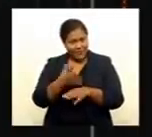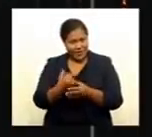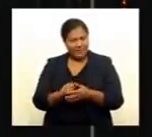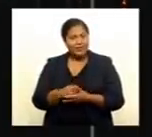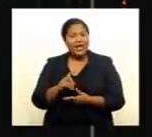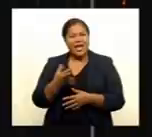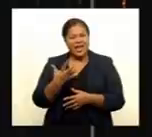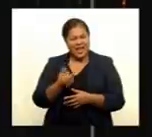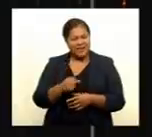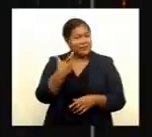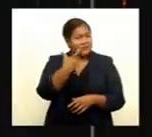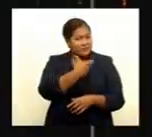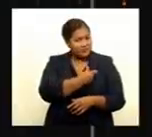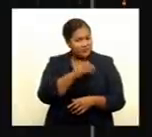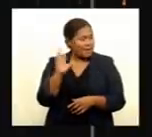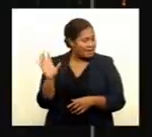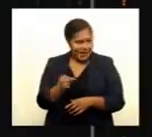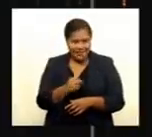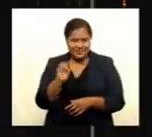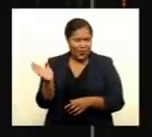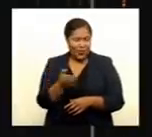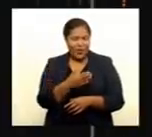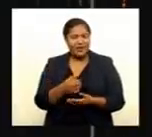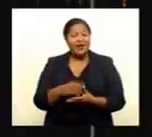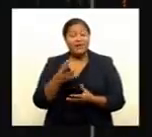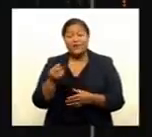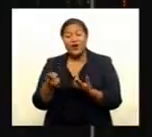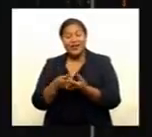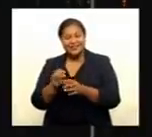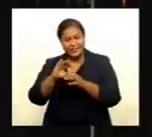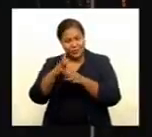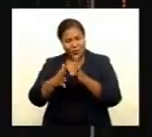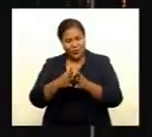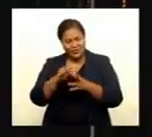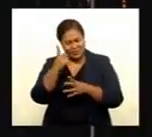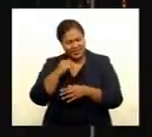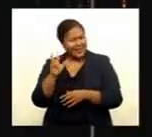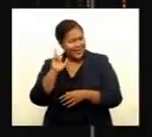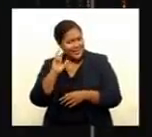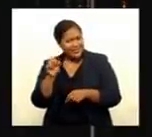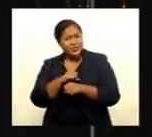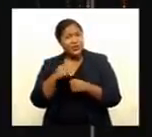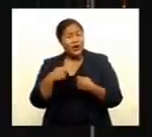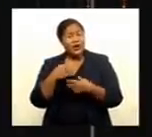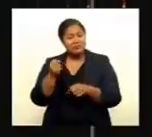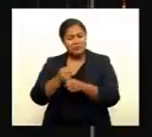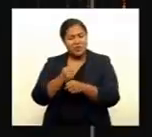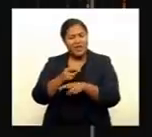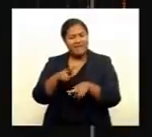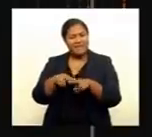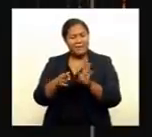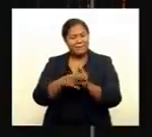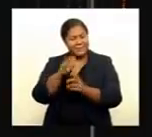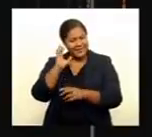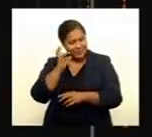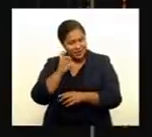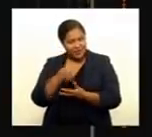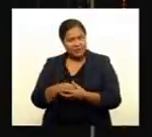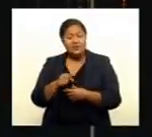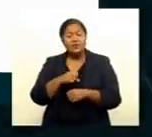for vaccination reiterated. For these stories and others, you can tune in daily to our sister radio station, Gold FM. To our